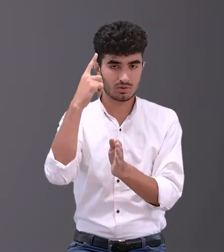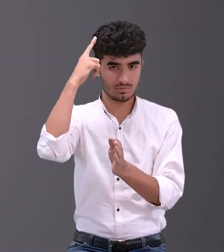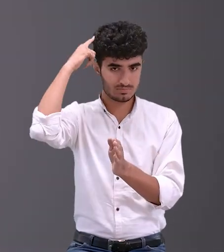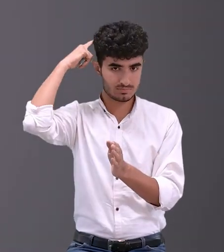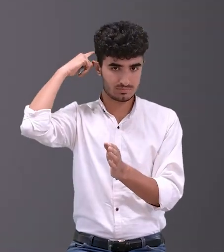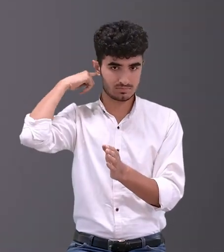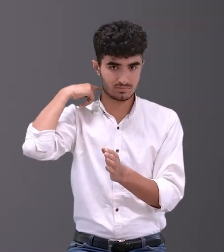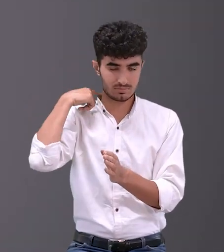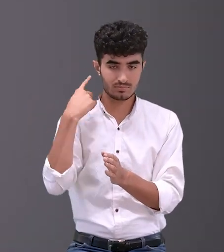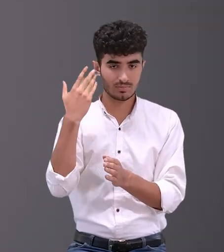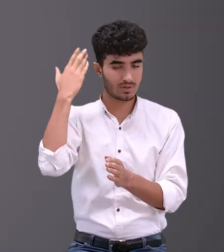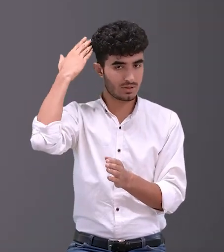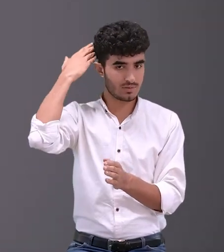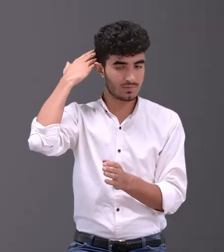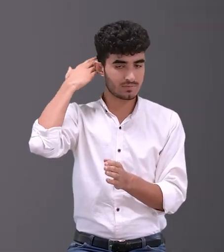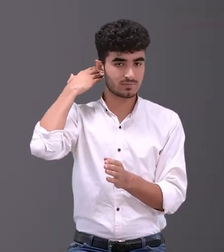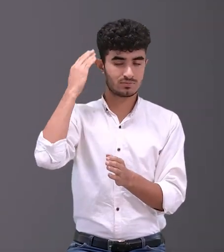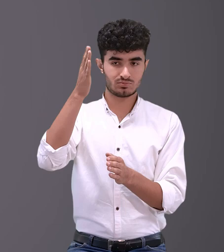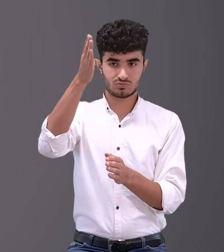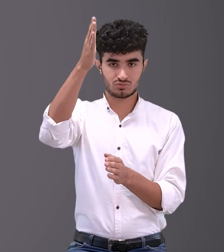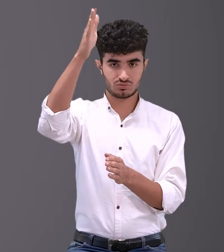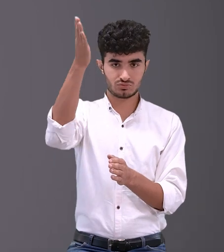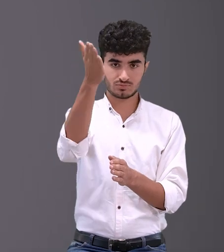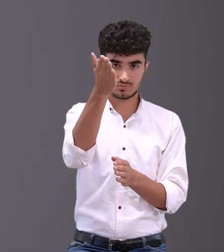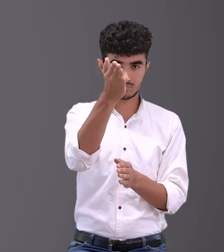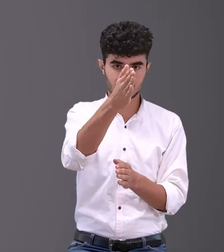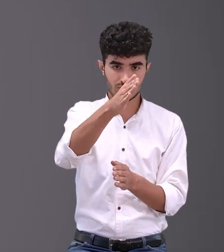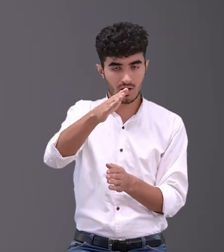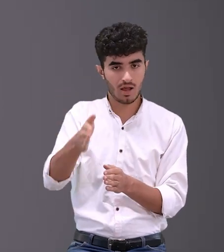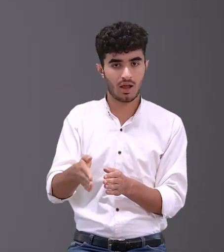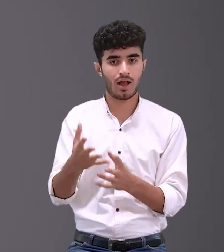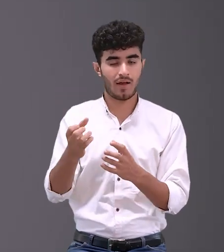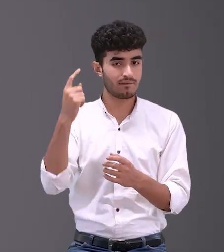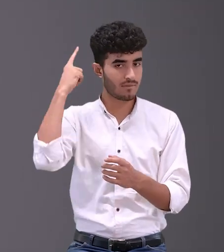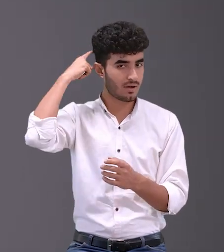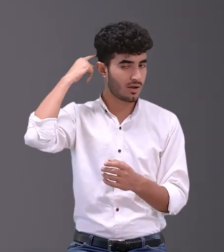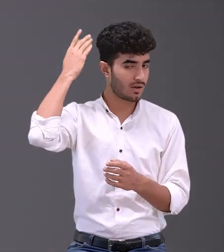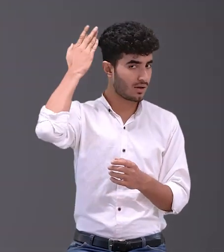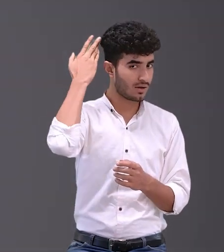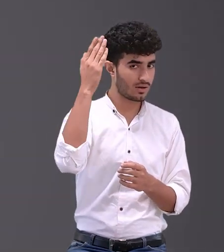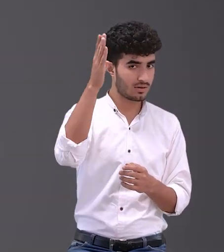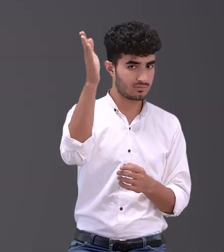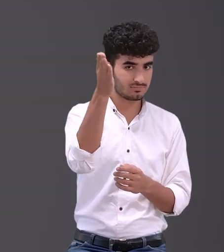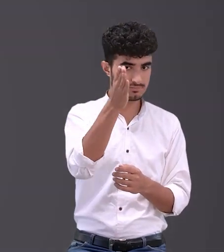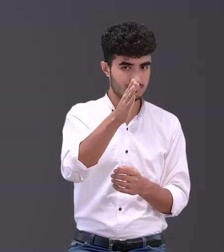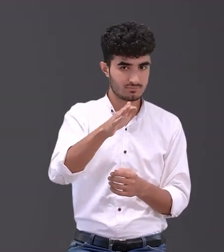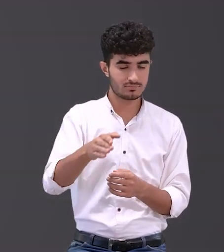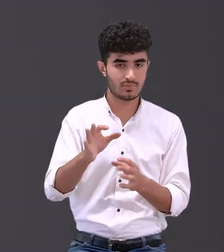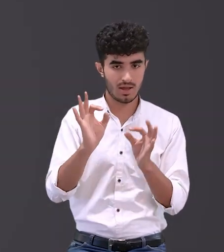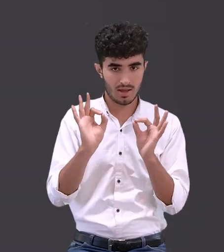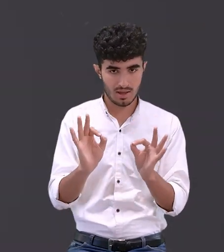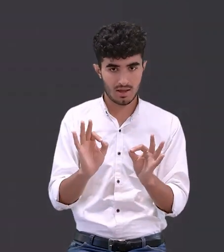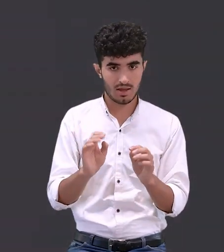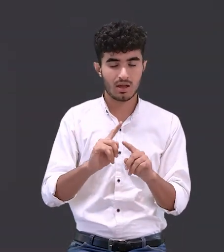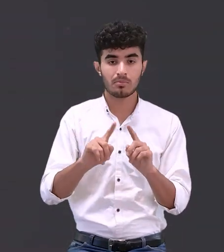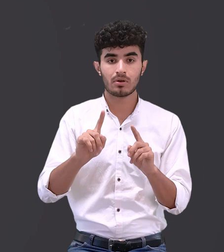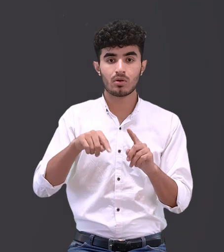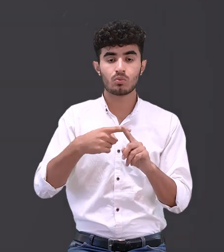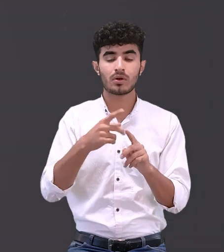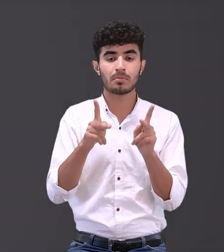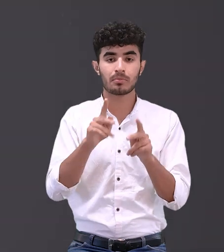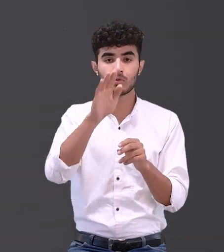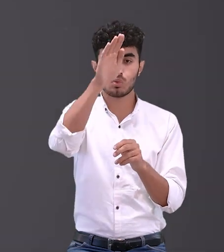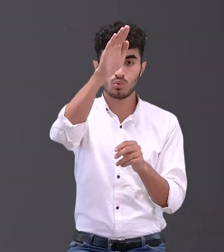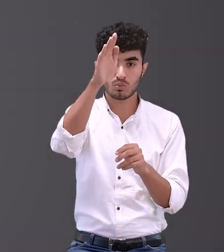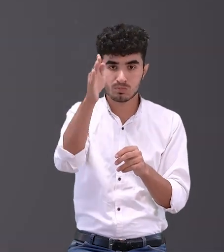go in. So the curve goes in, it comes out from the upper back, and then it goes in again in the lower back.